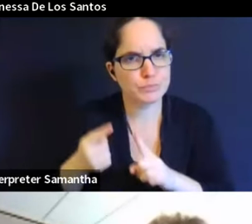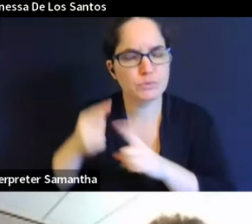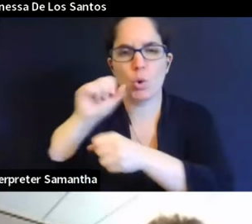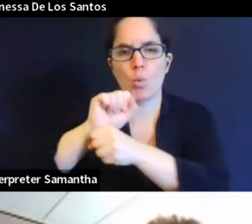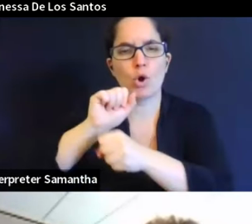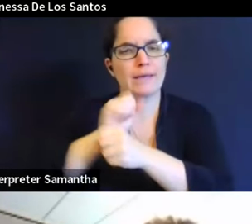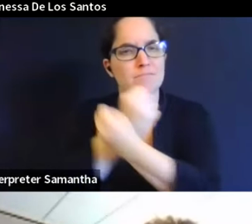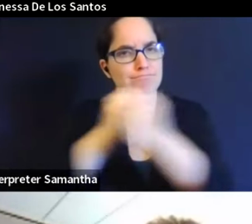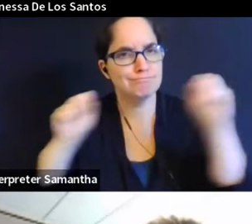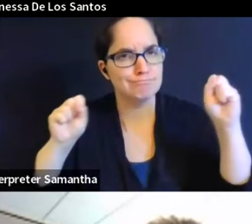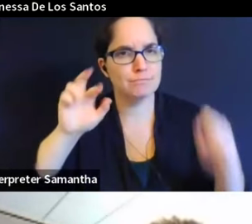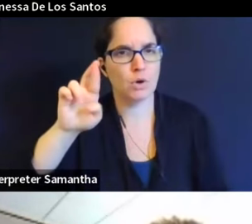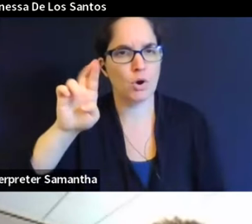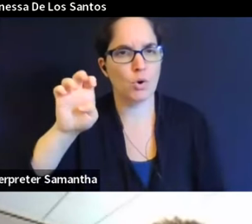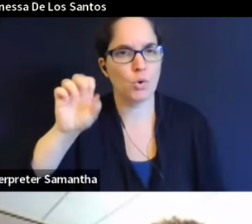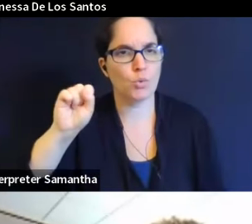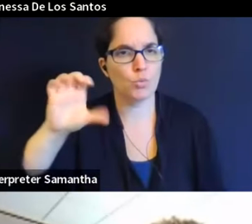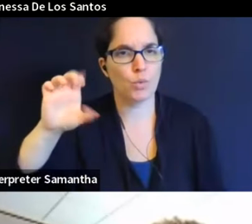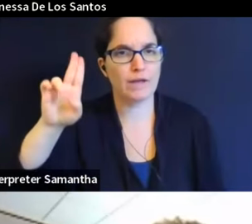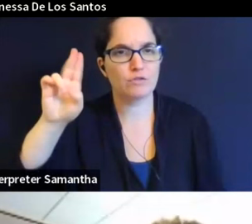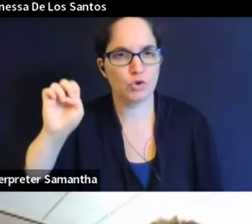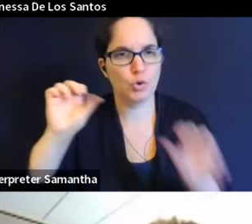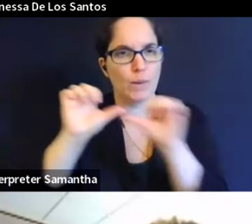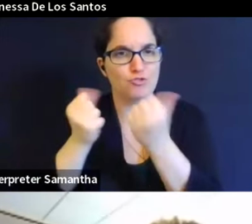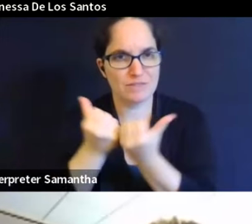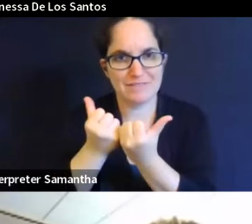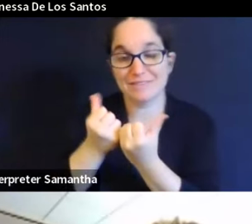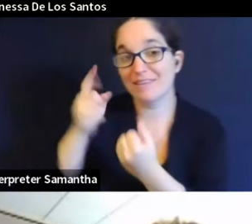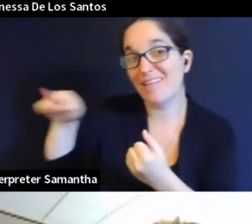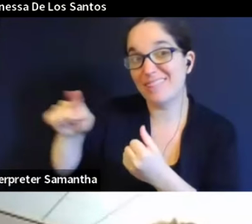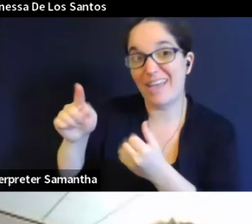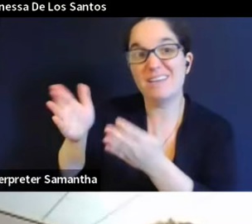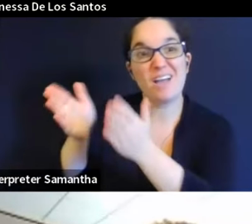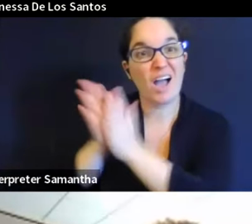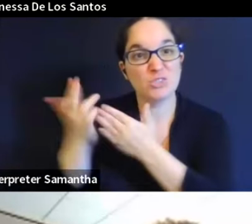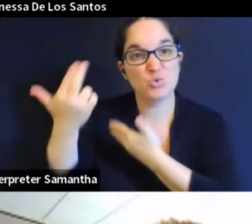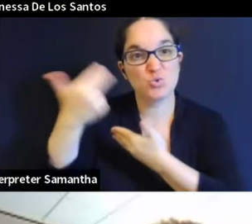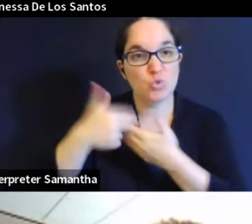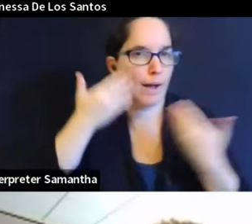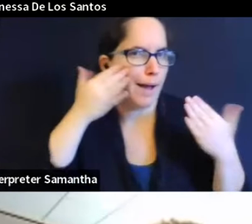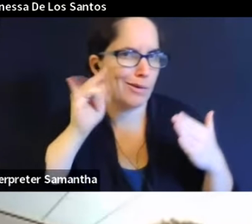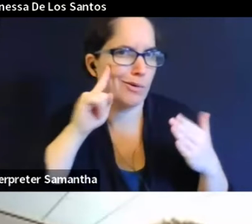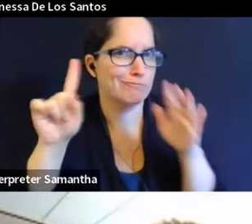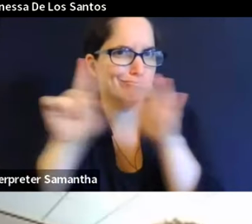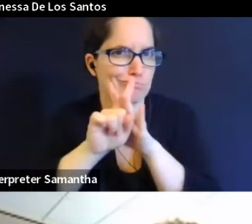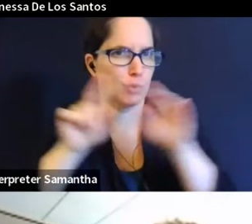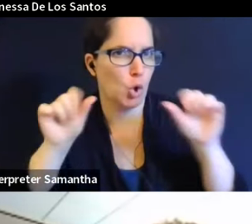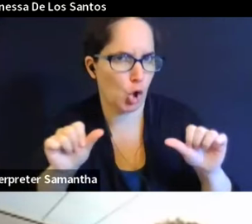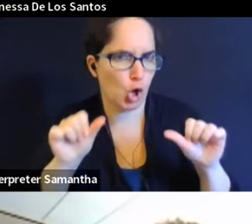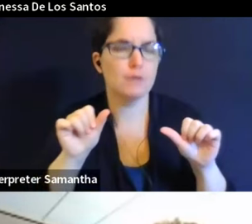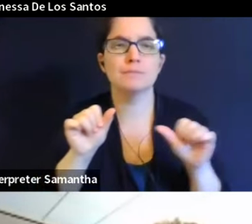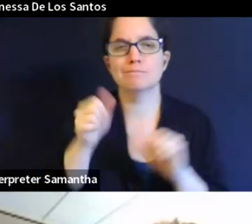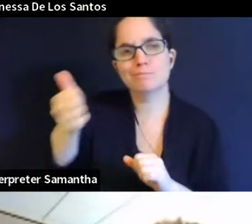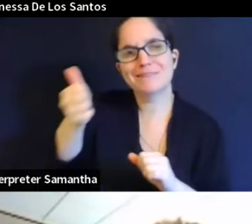and I don't know if any of our partners from the rescue agency are on with us. They were invited, but they're doing a whole campaign for us for